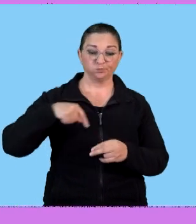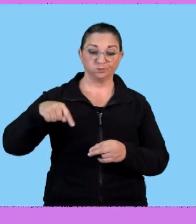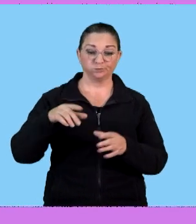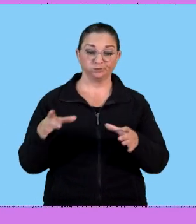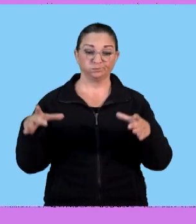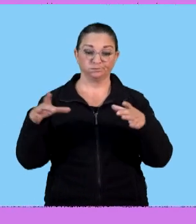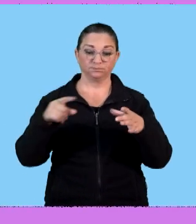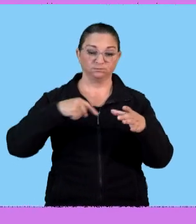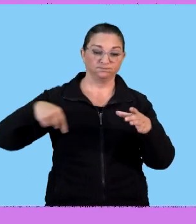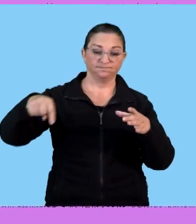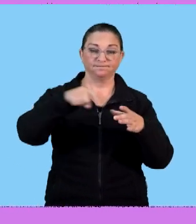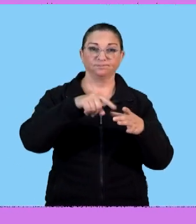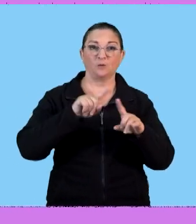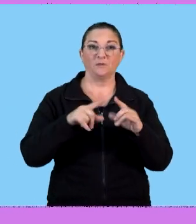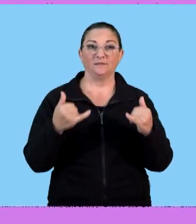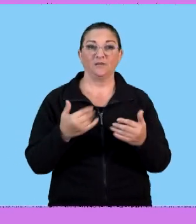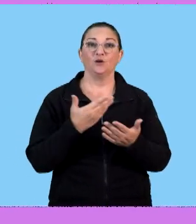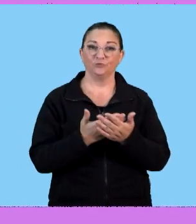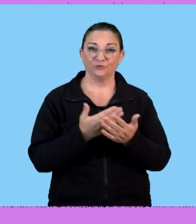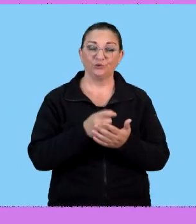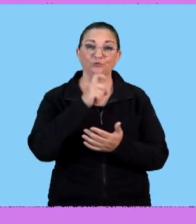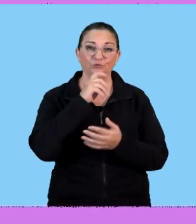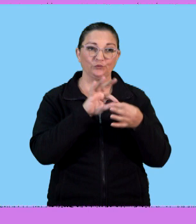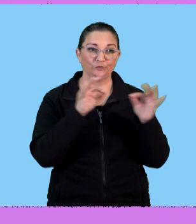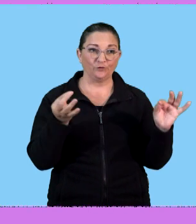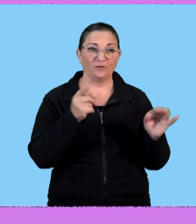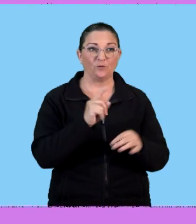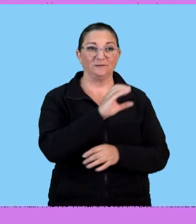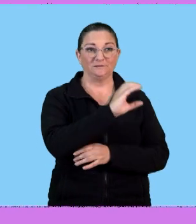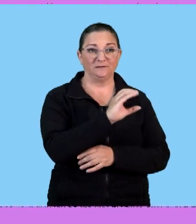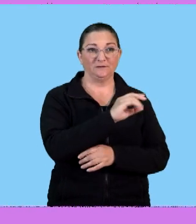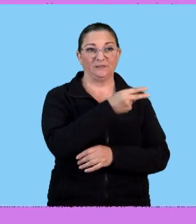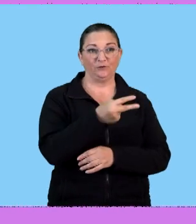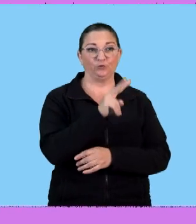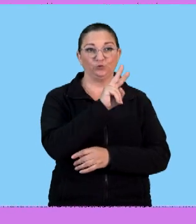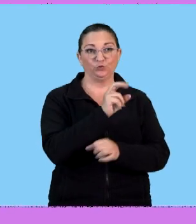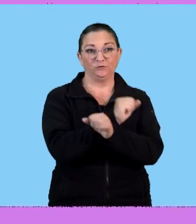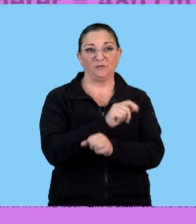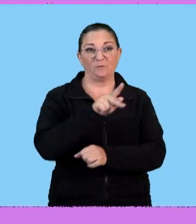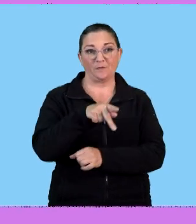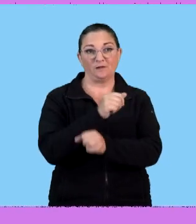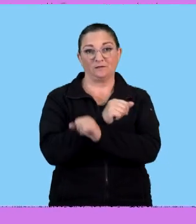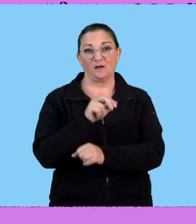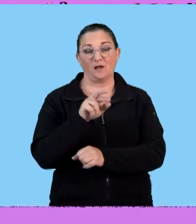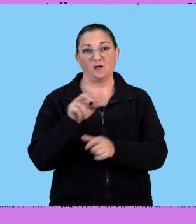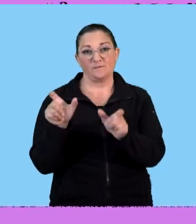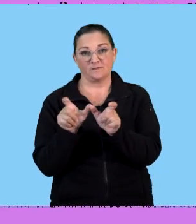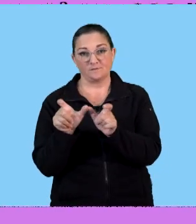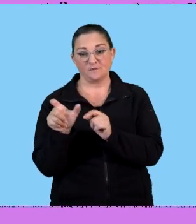formula circumference equals 2 times pi times radius. Okay, remember this was given to